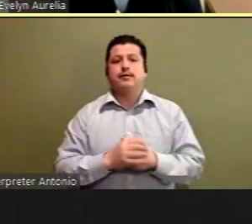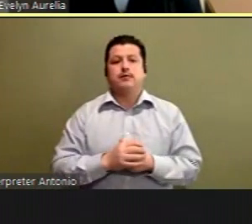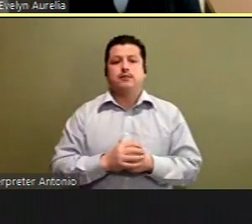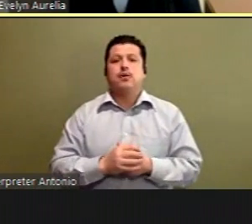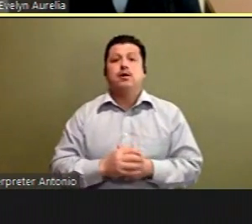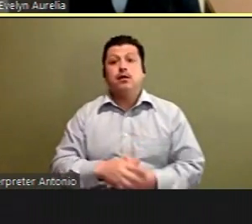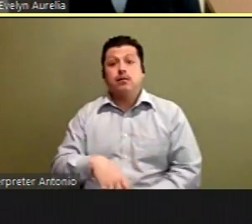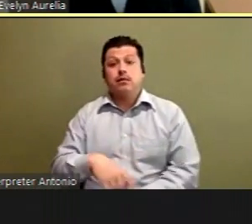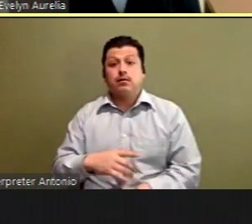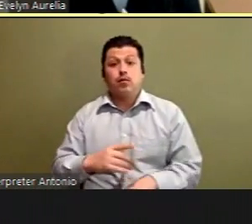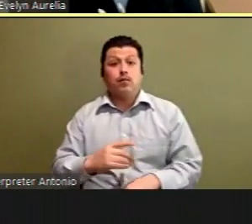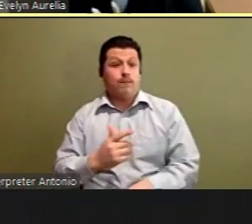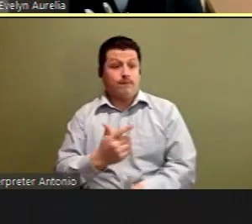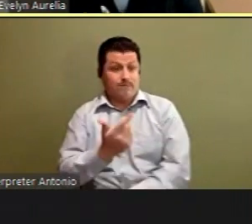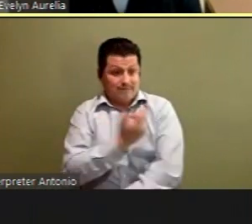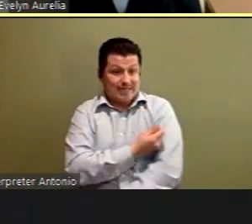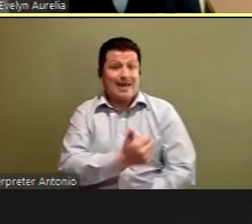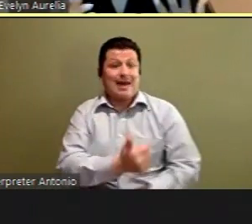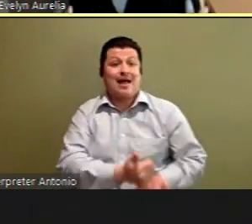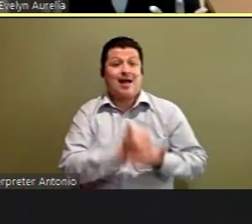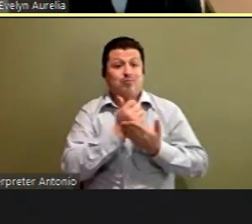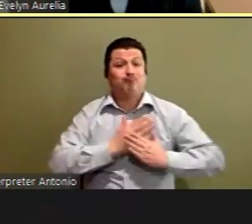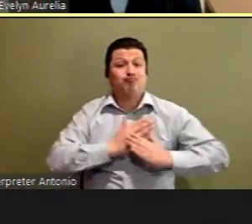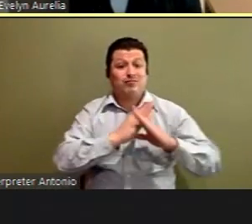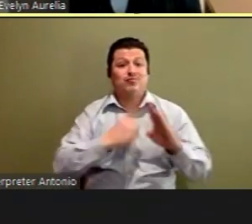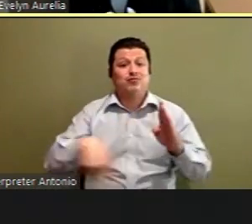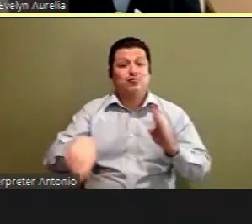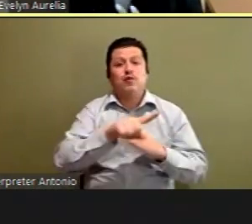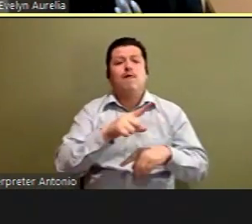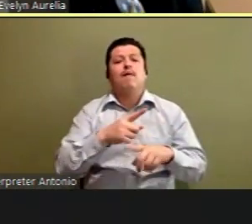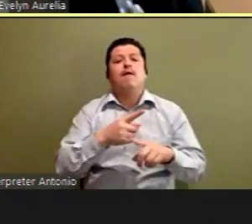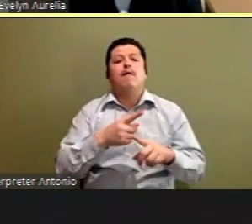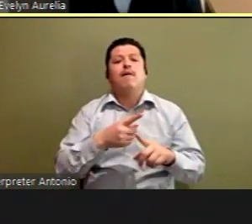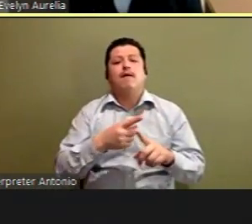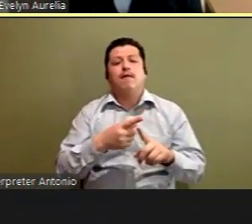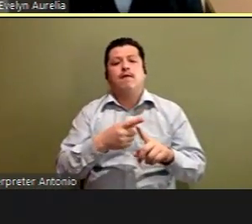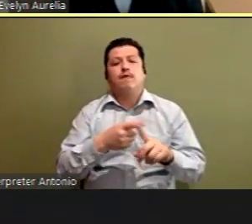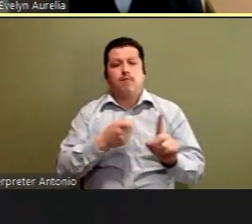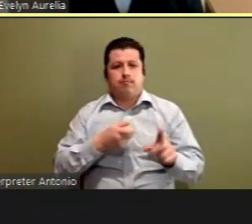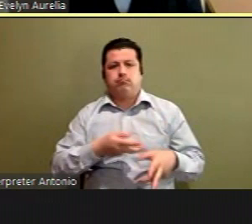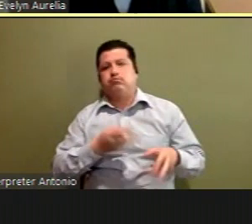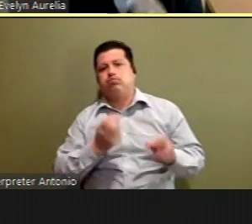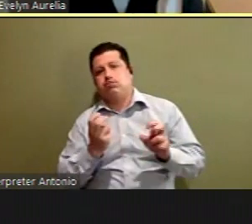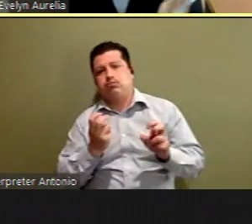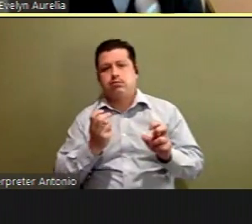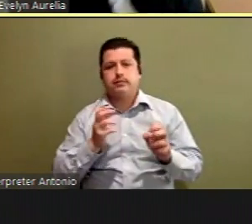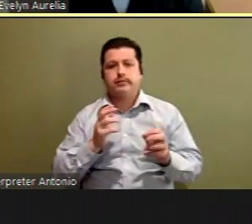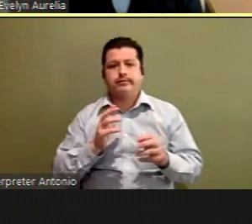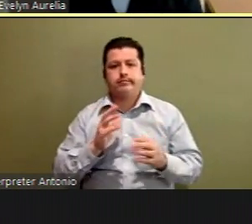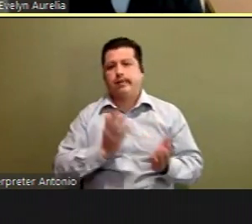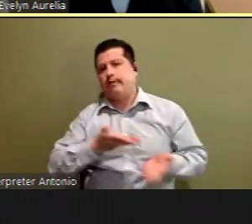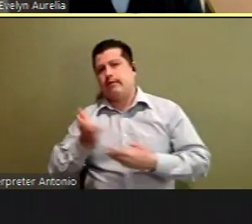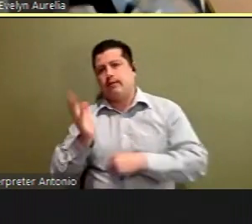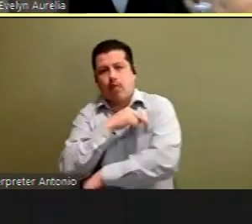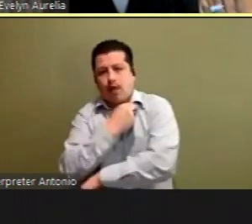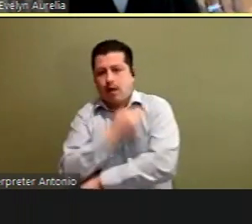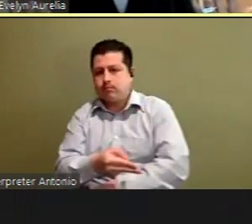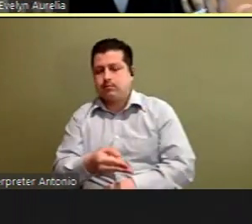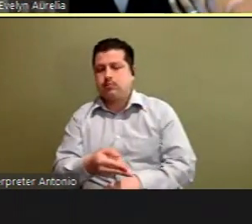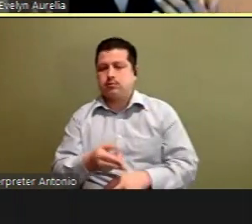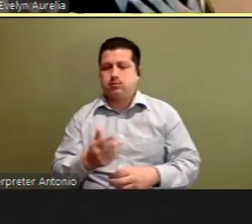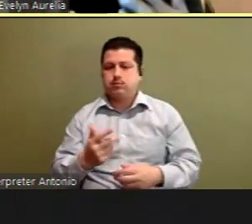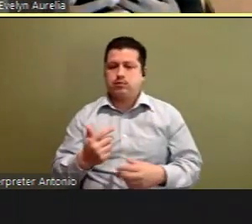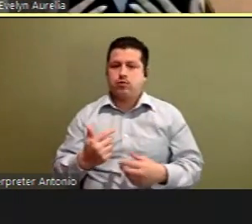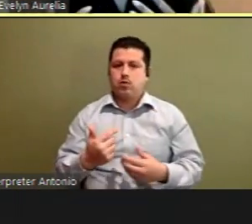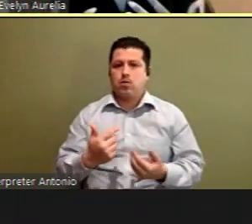from getting hospitalized, stop you from getting sick, and that's the goal. We don't want people getting sick and dying from this disease. So we'll stop that. Will it stop